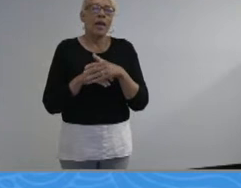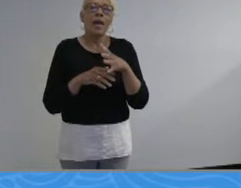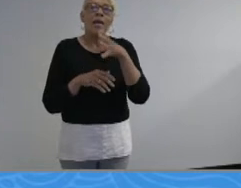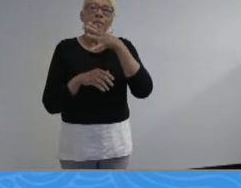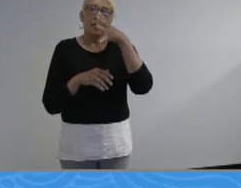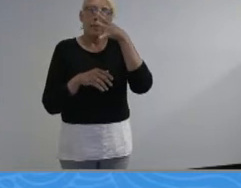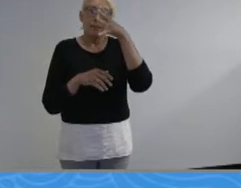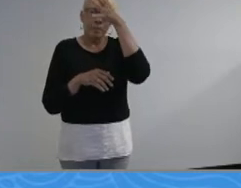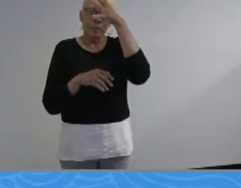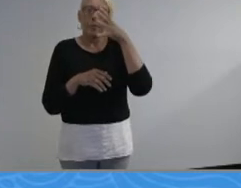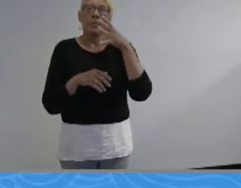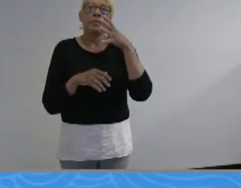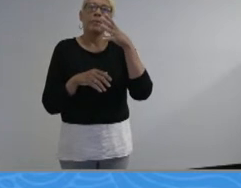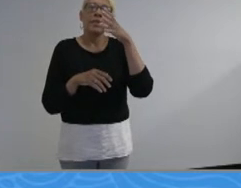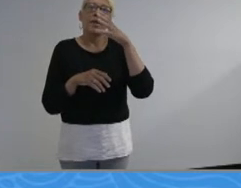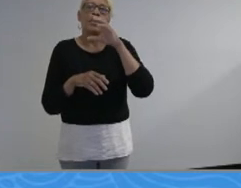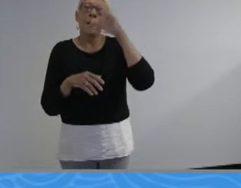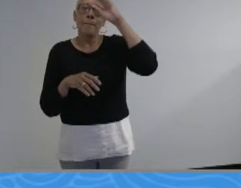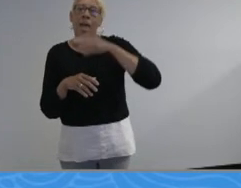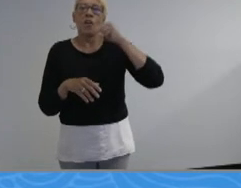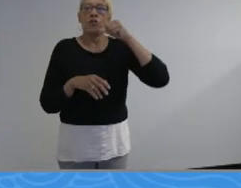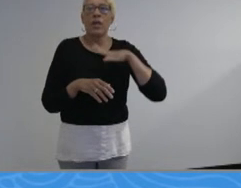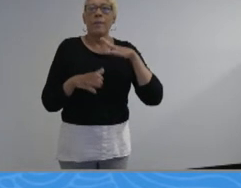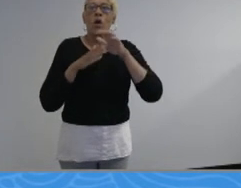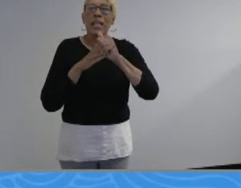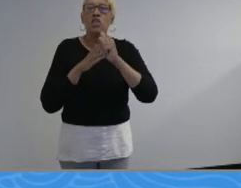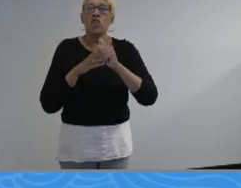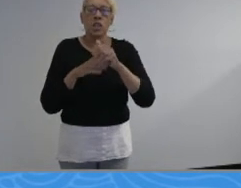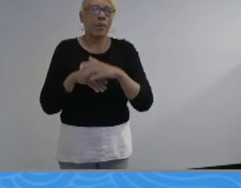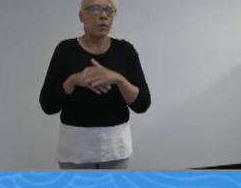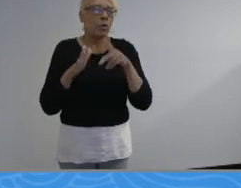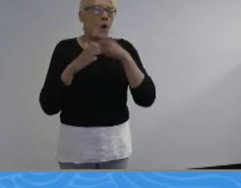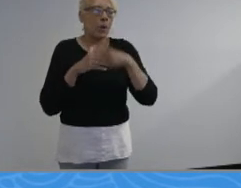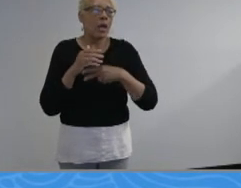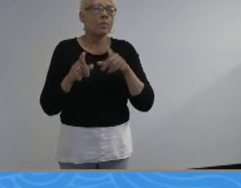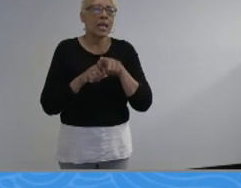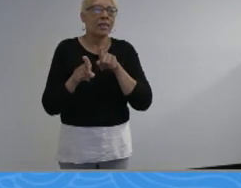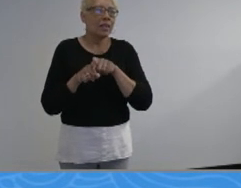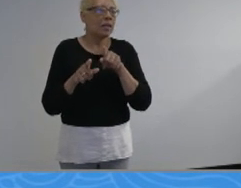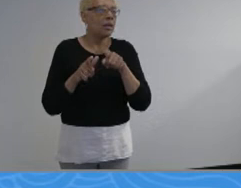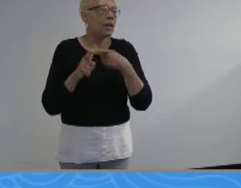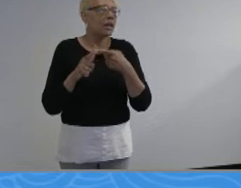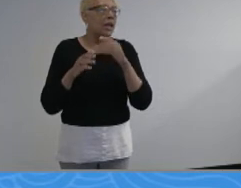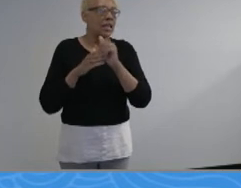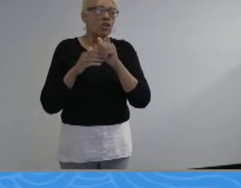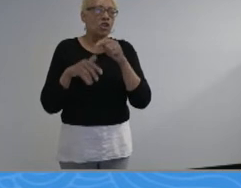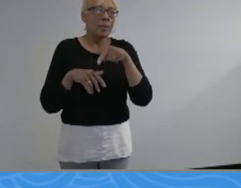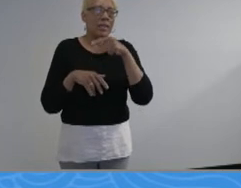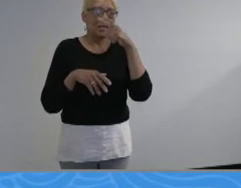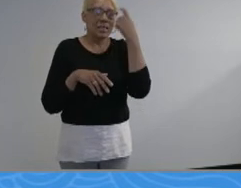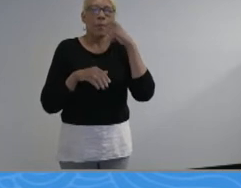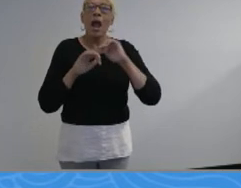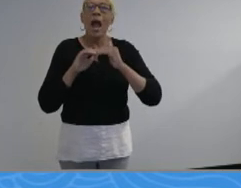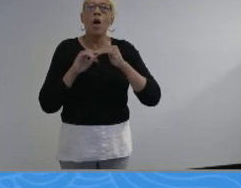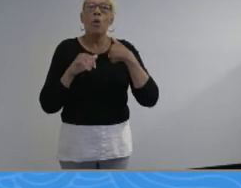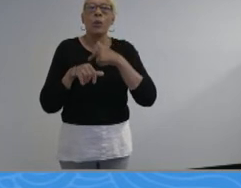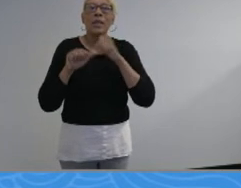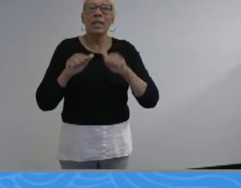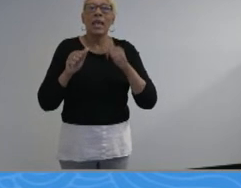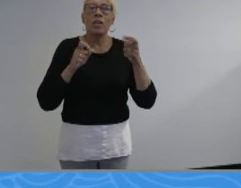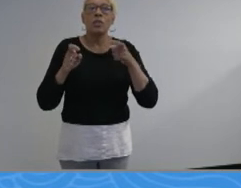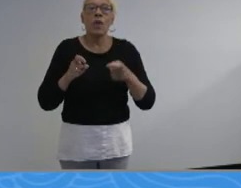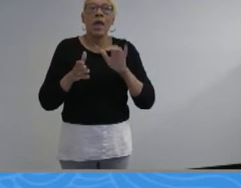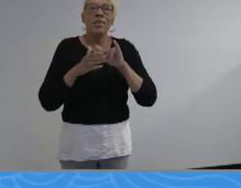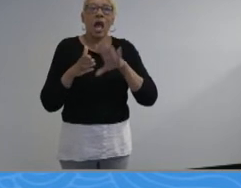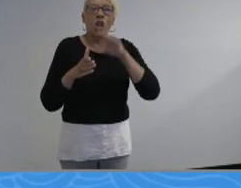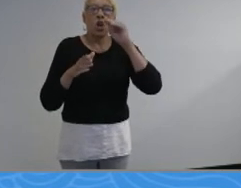leadership academies. And then obviously looking forward to summer school as well for this coming summer and how we can help mitigate that learning